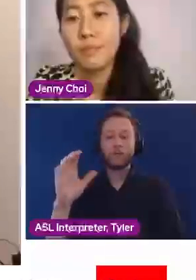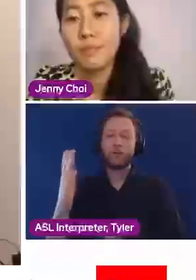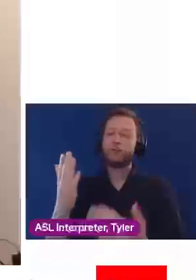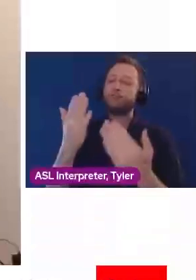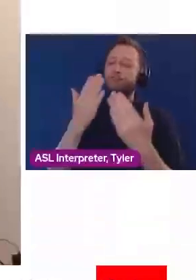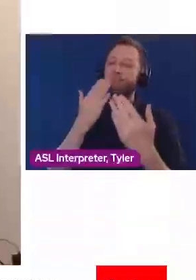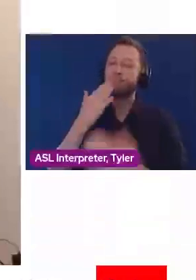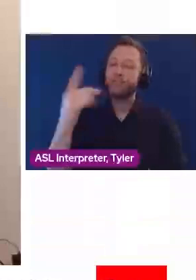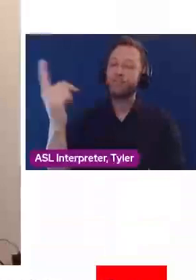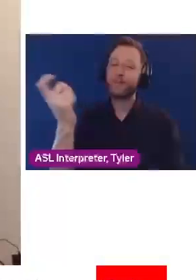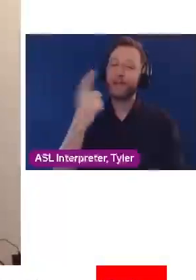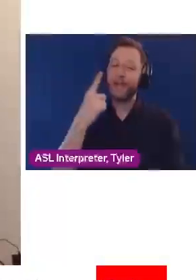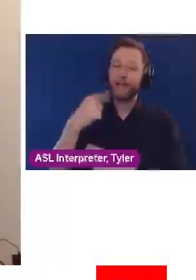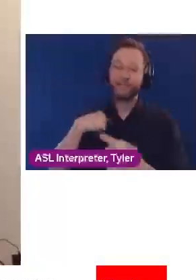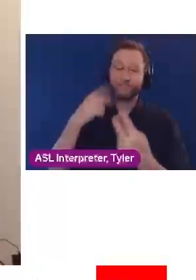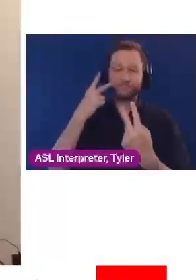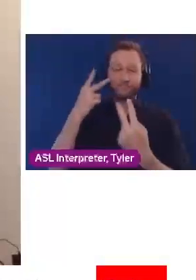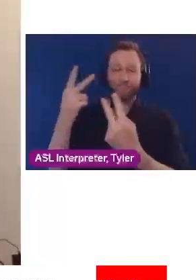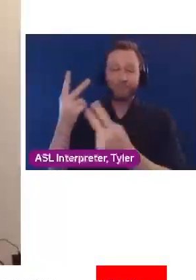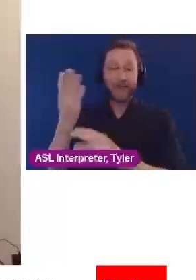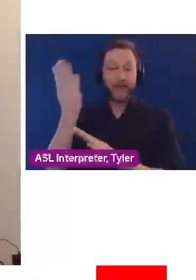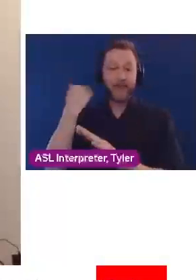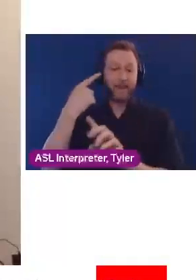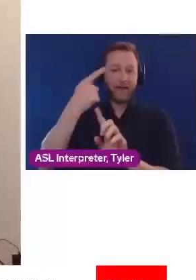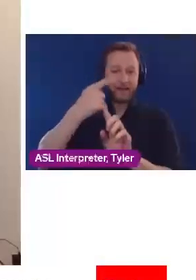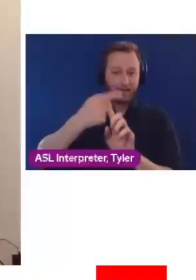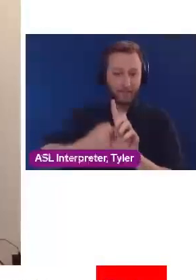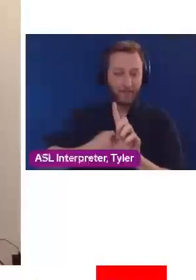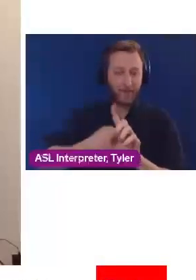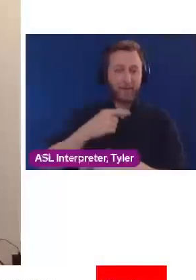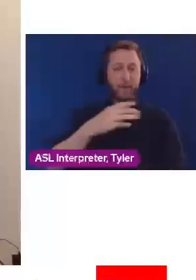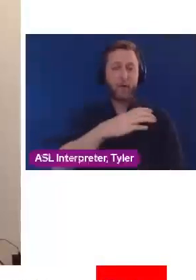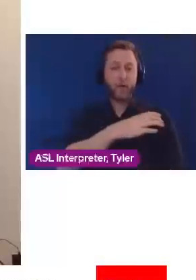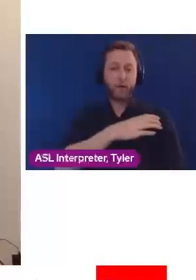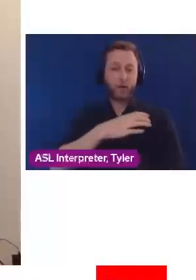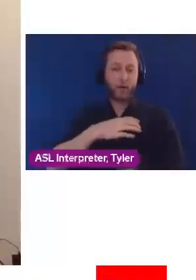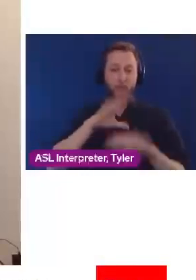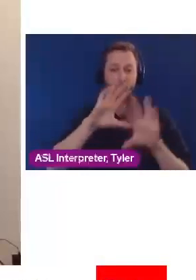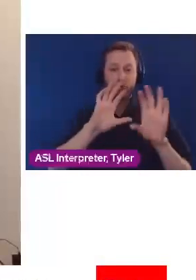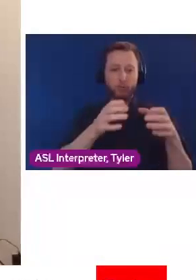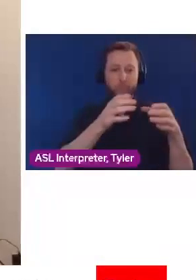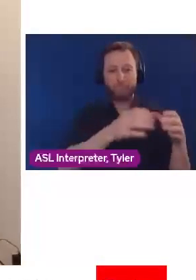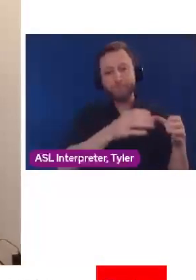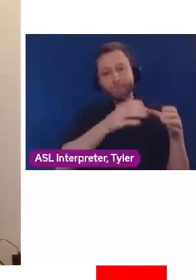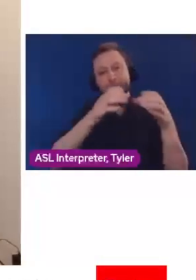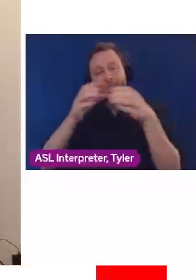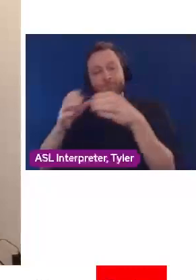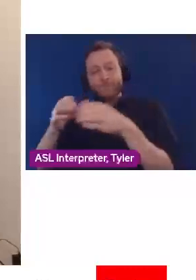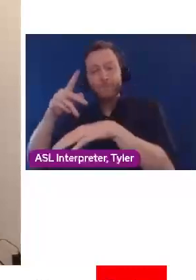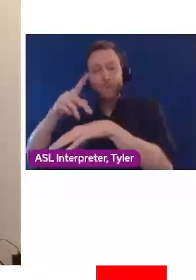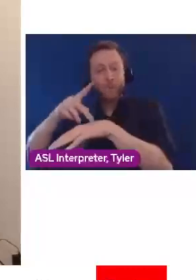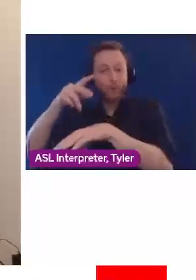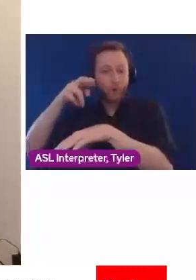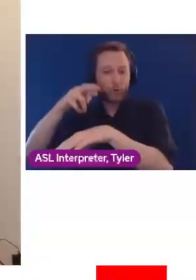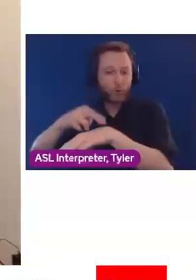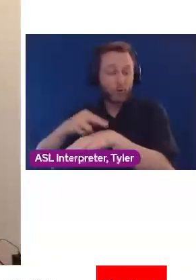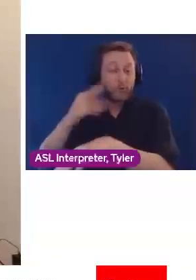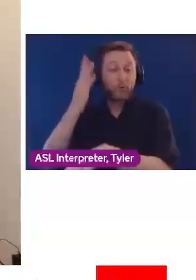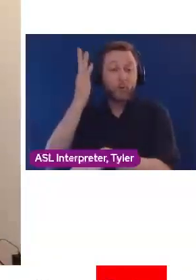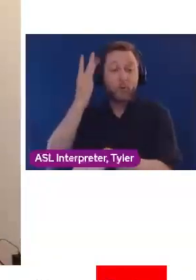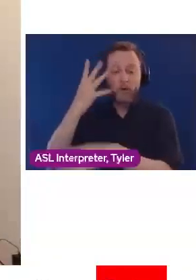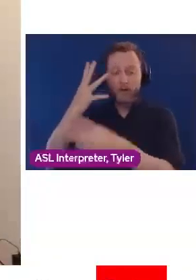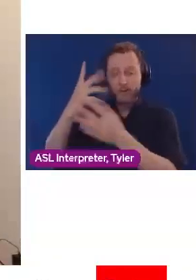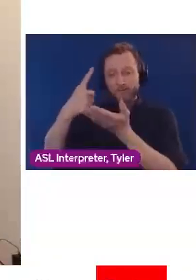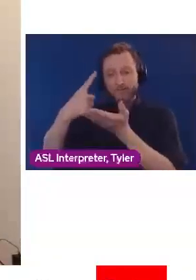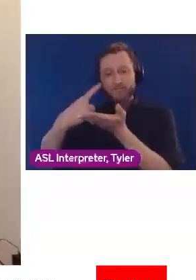visit. I recently went last month on a congressional delegation visit to Puerto Rico regarding the Puerto Rico Status